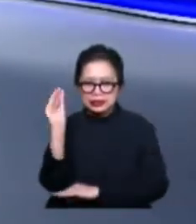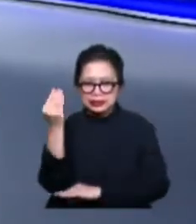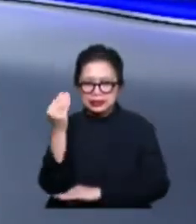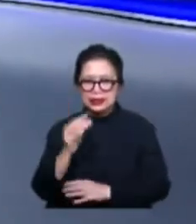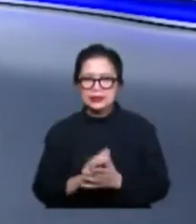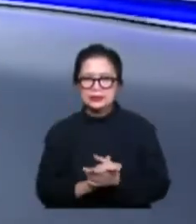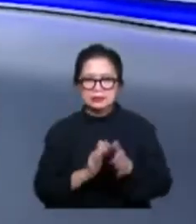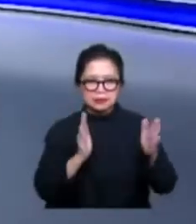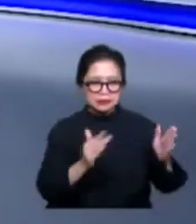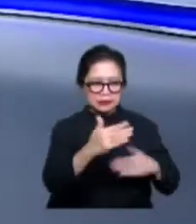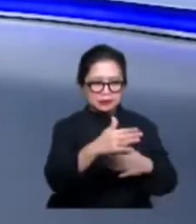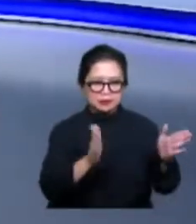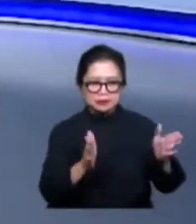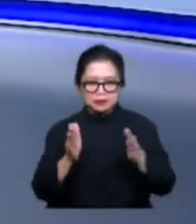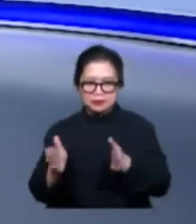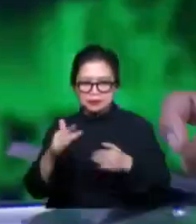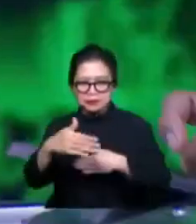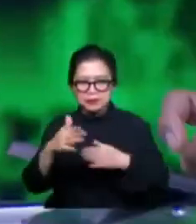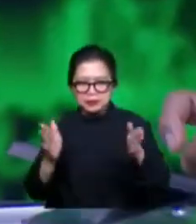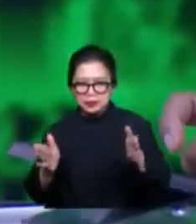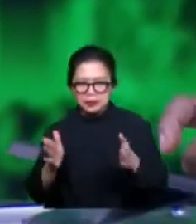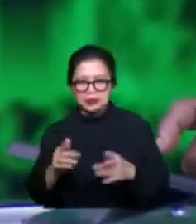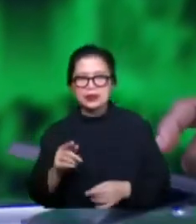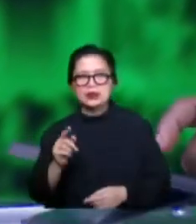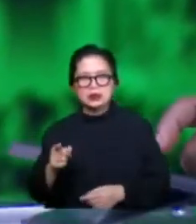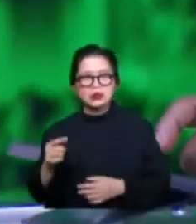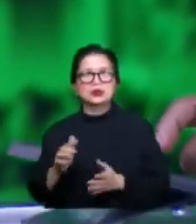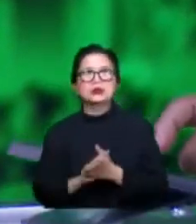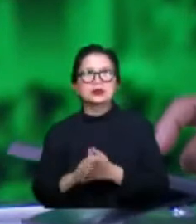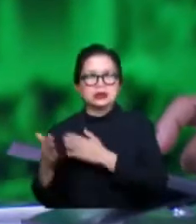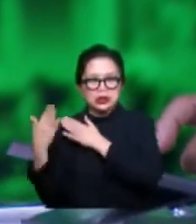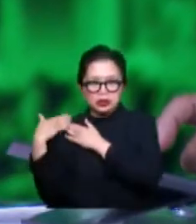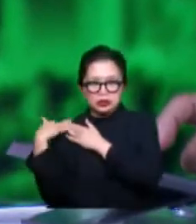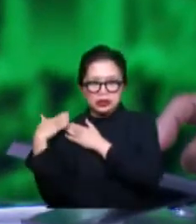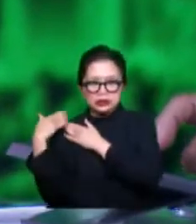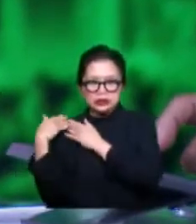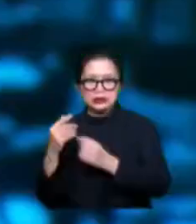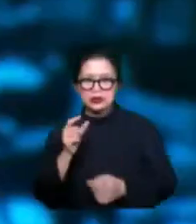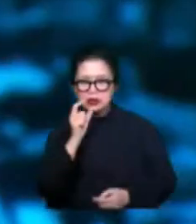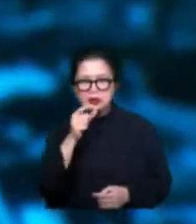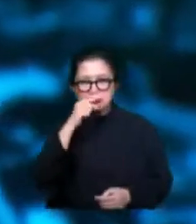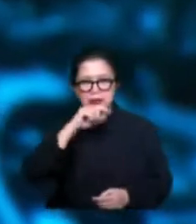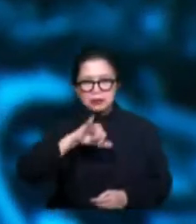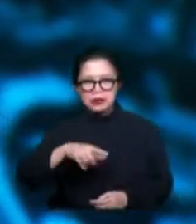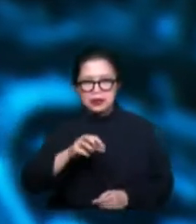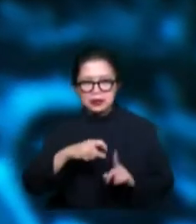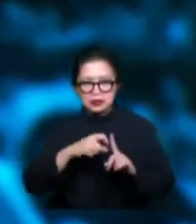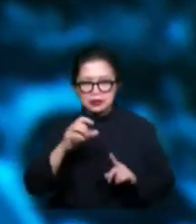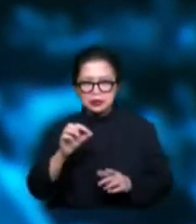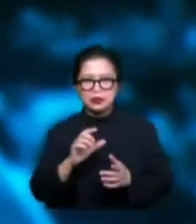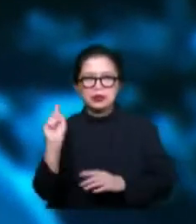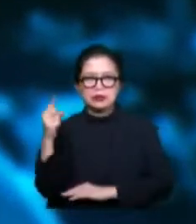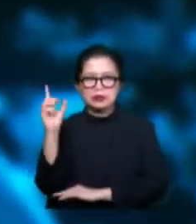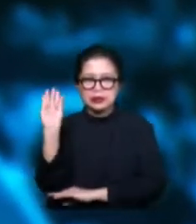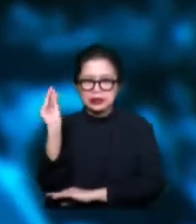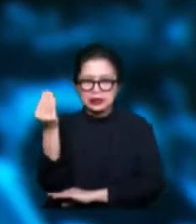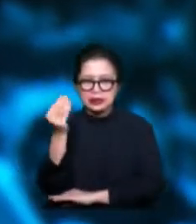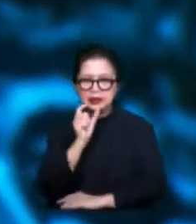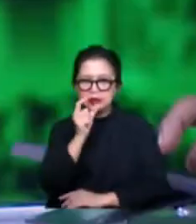the homework for Mr. Djoko and the Jakarta provincial government to provide us with good